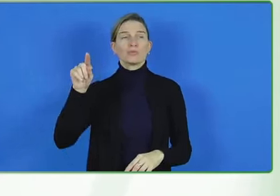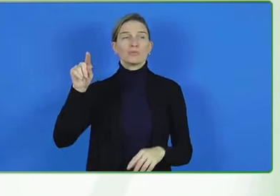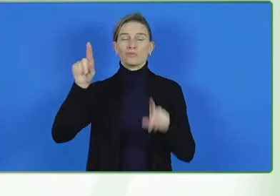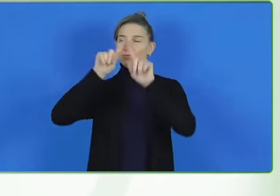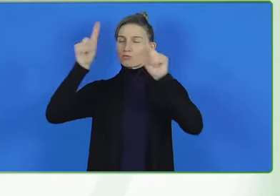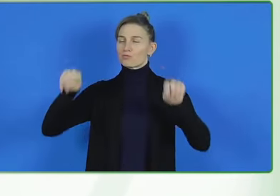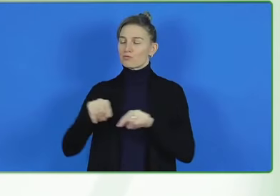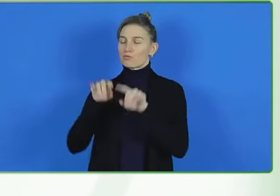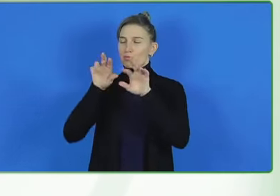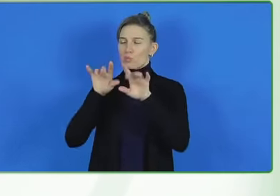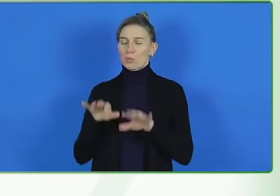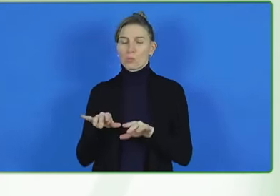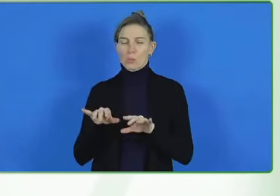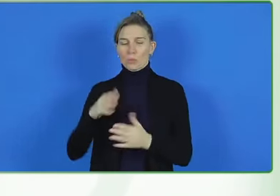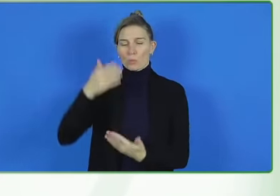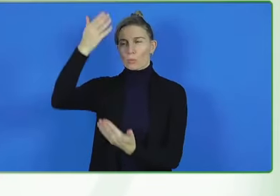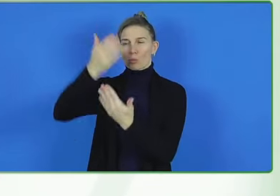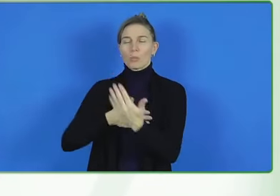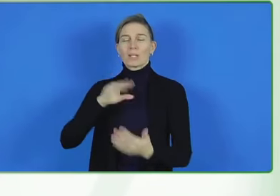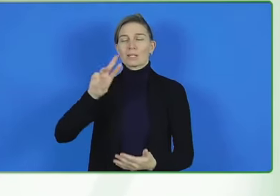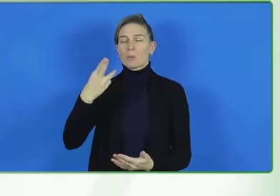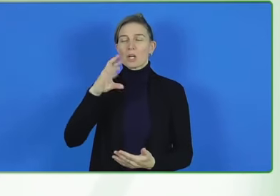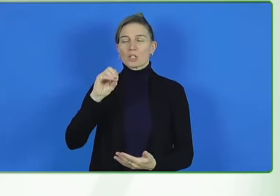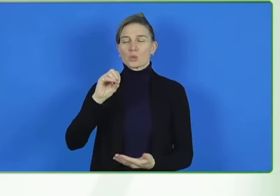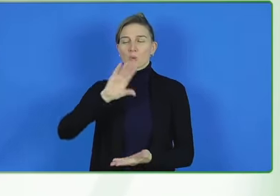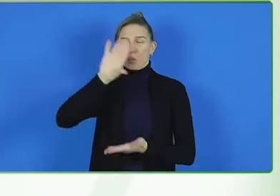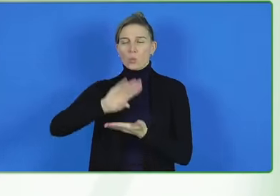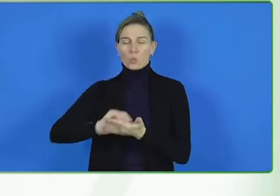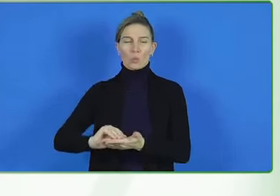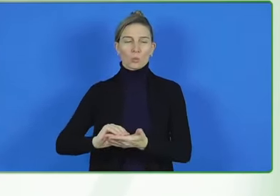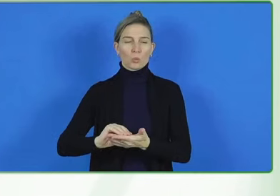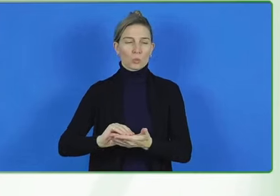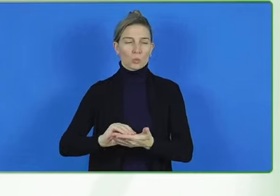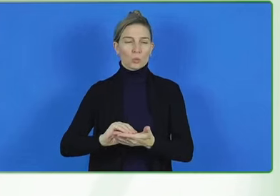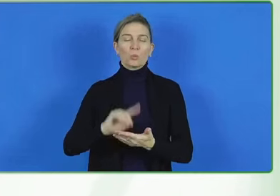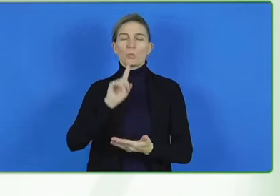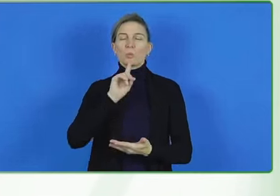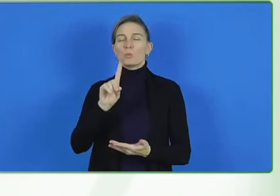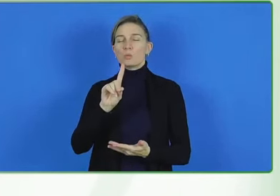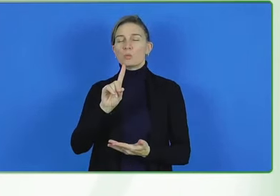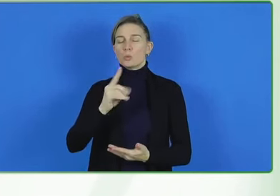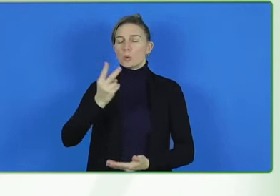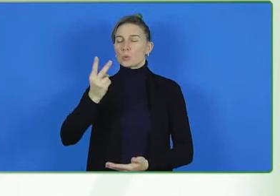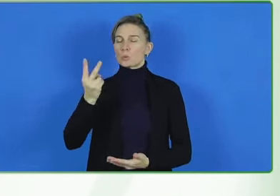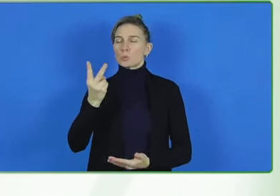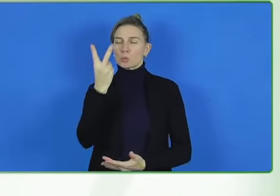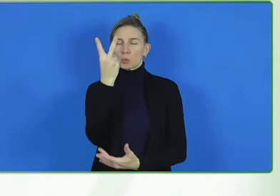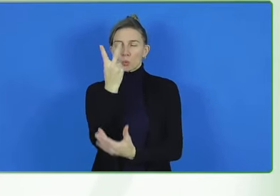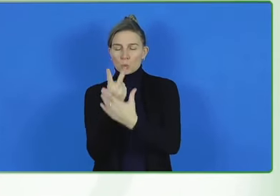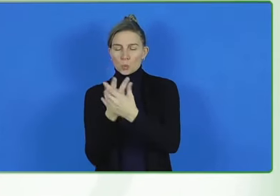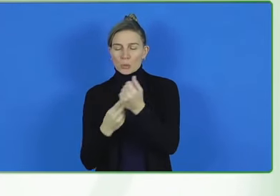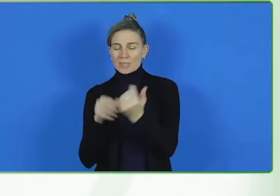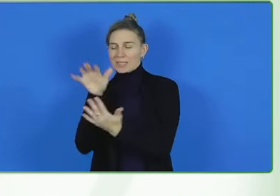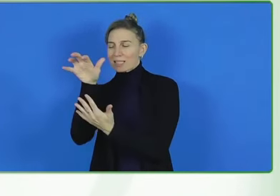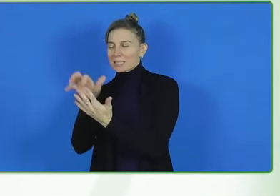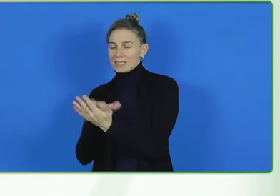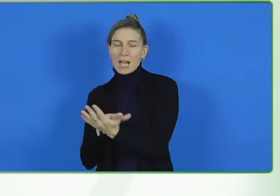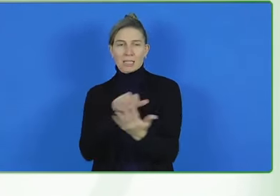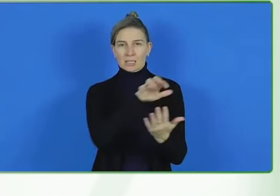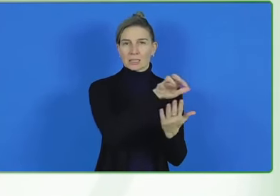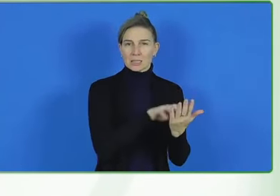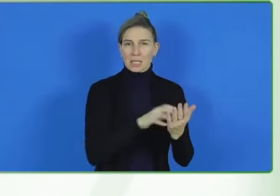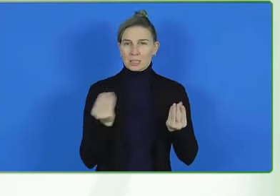WHO publication, which is a twin text. They have the same information,